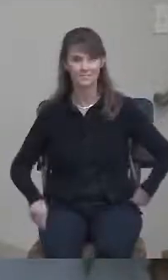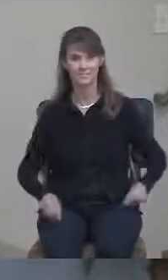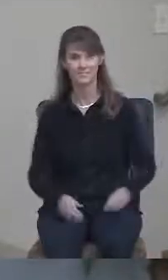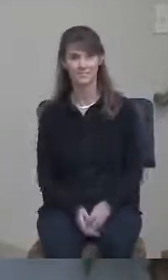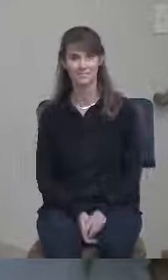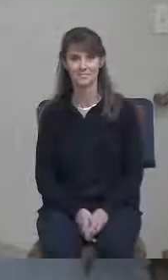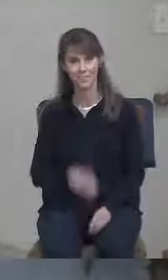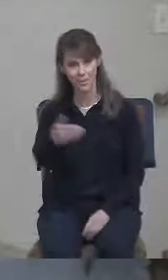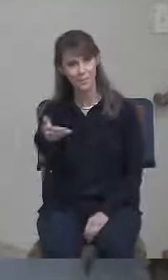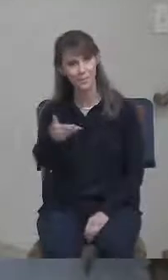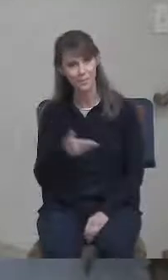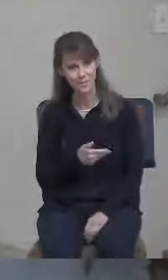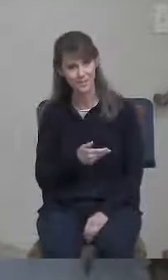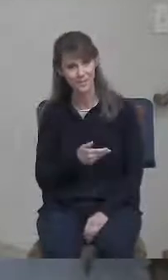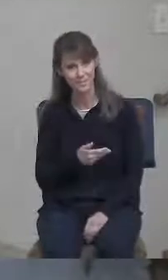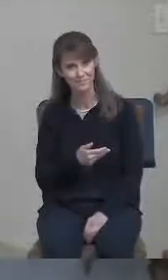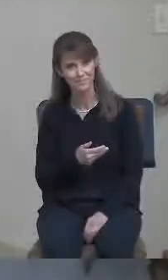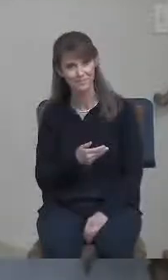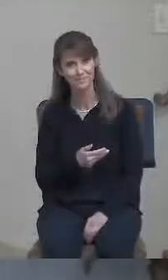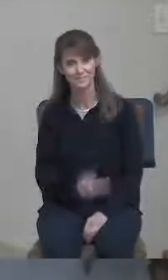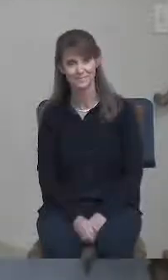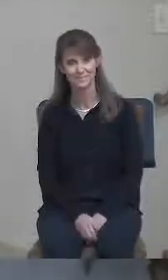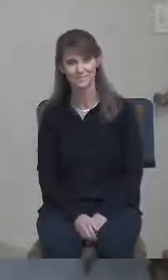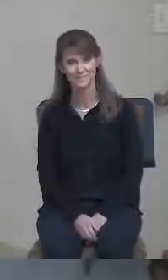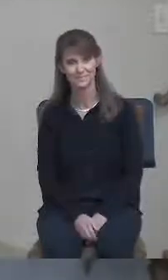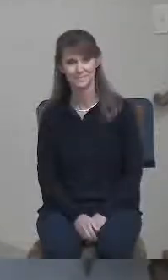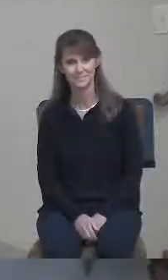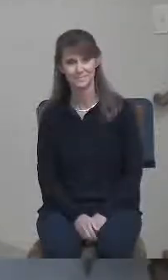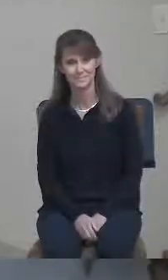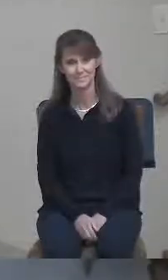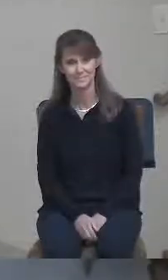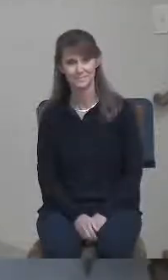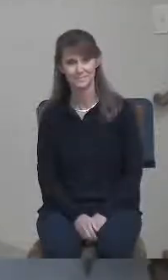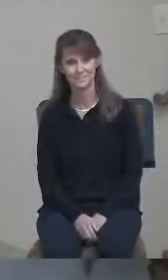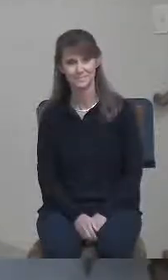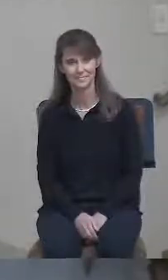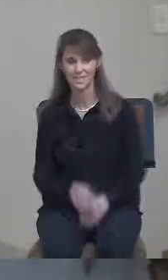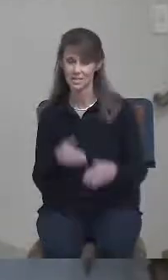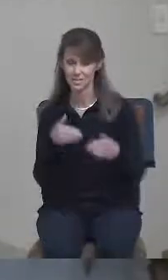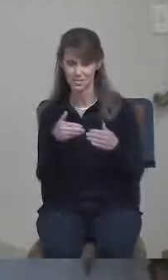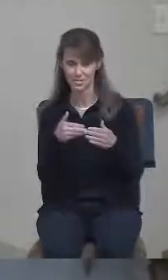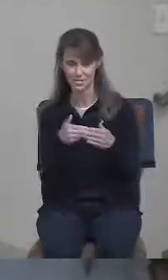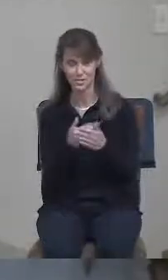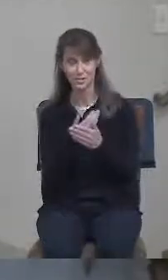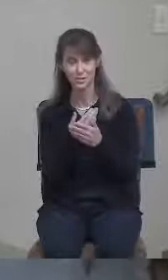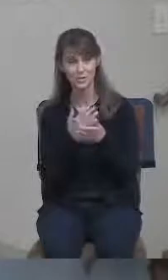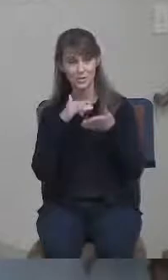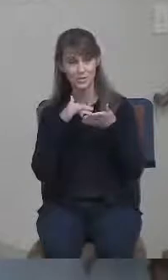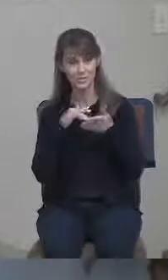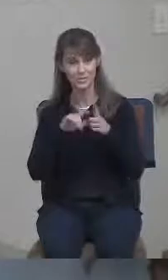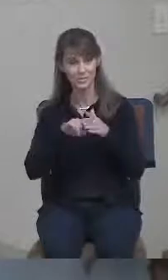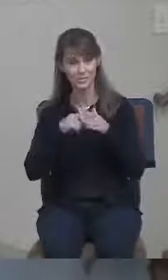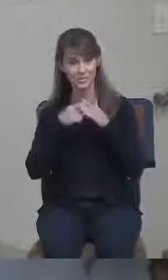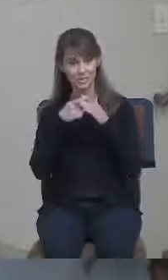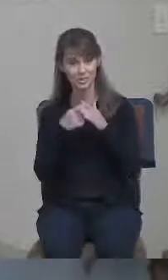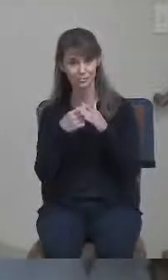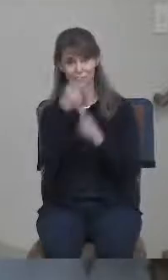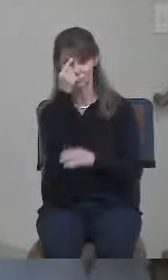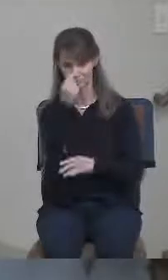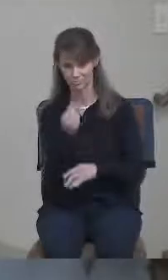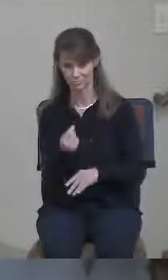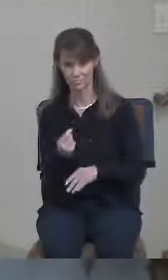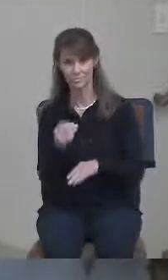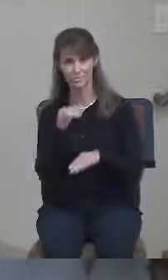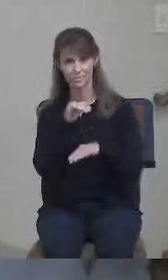We'd like to welcome everyone to a new study on Tuesday nights in the